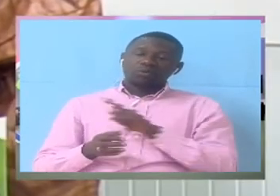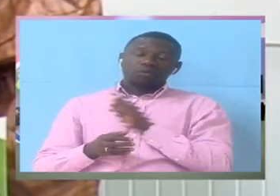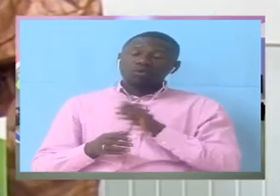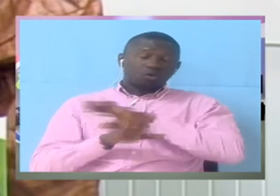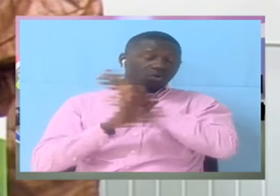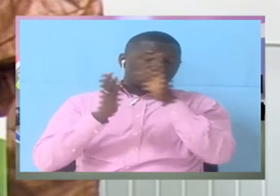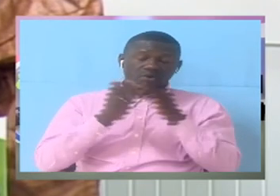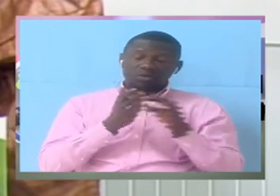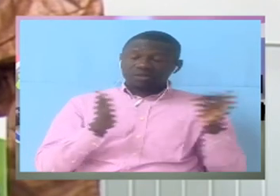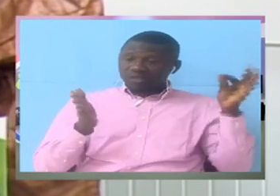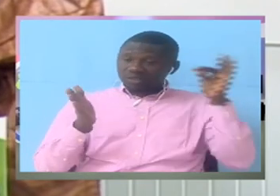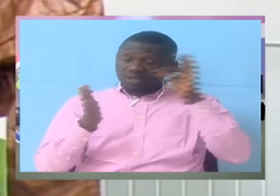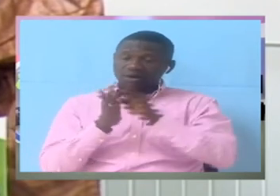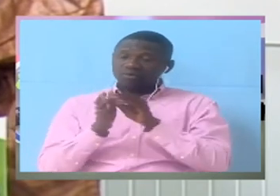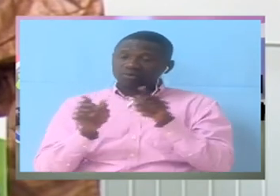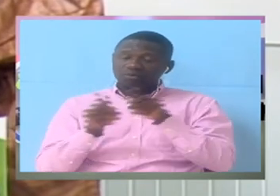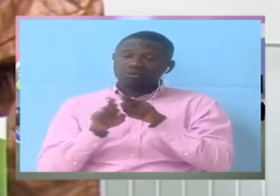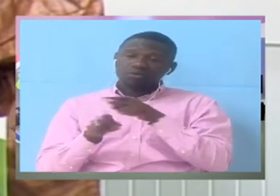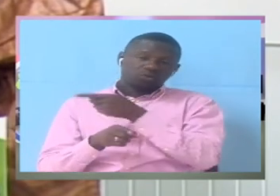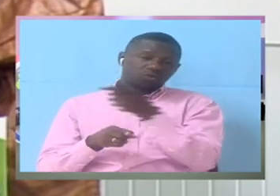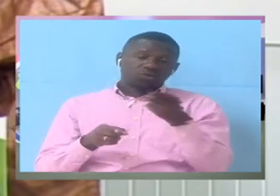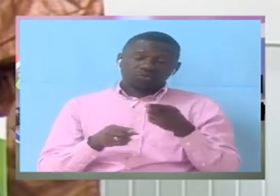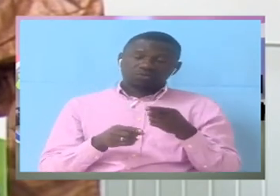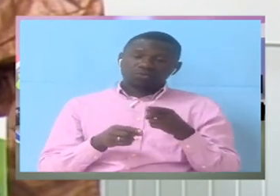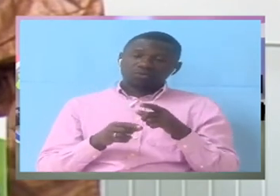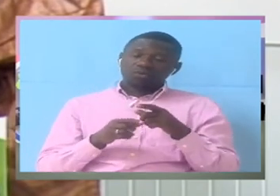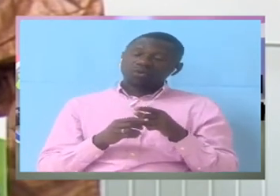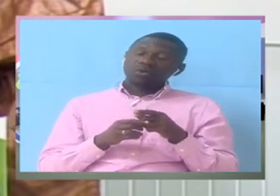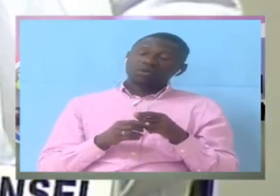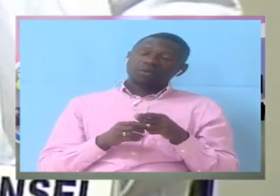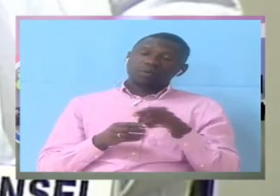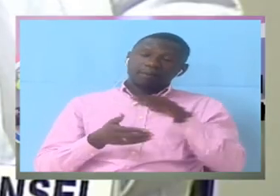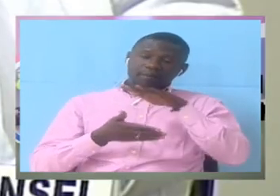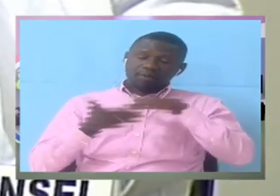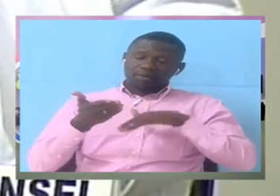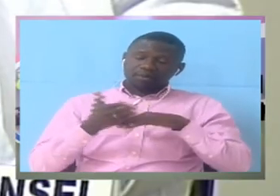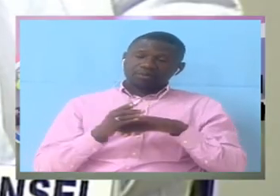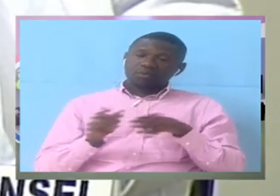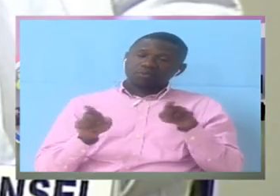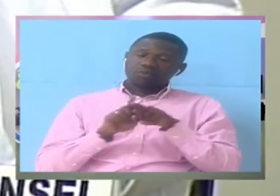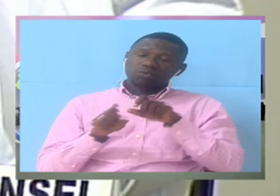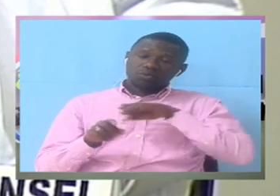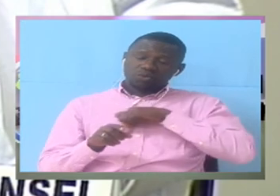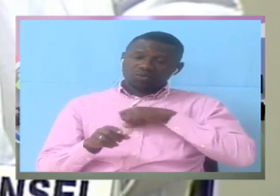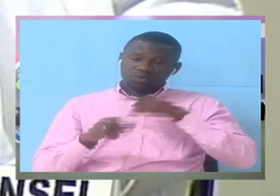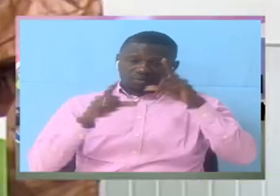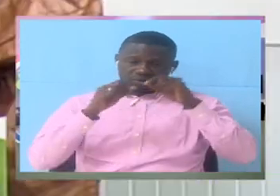We all traveled with those documents. With your own pictures affixed on it? Yes,